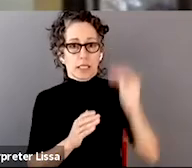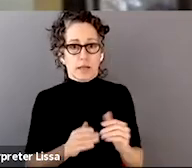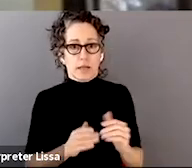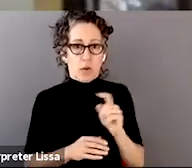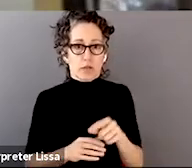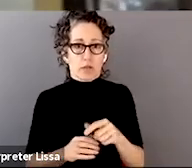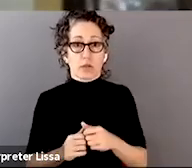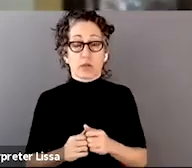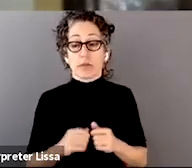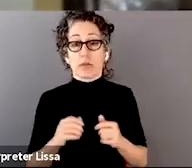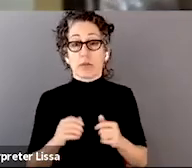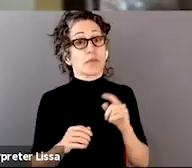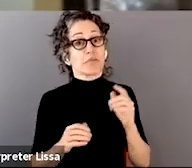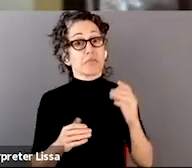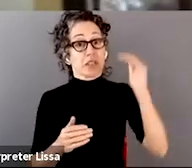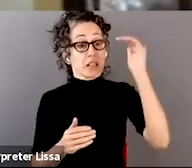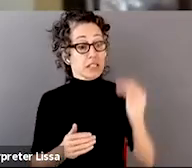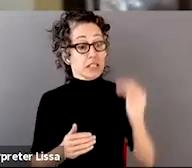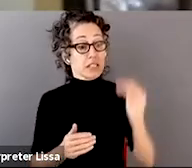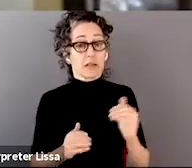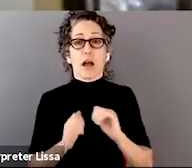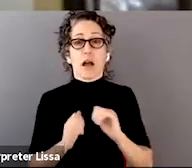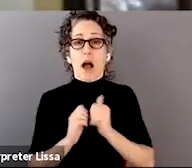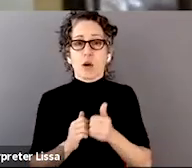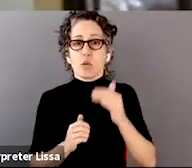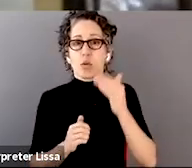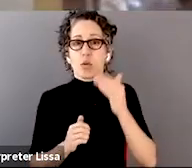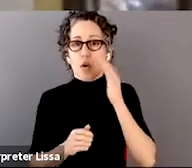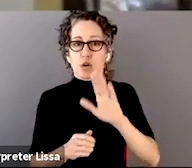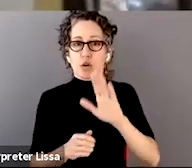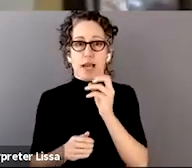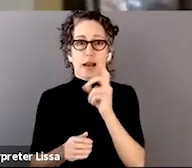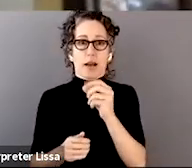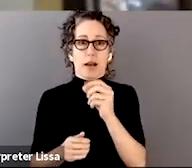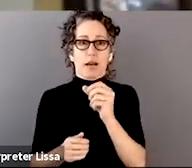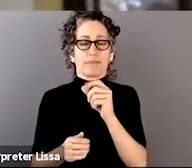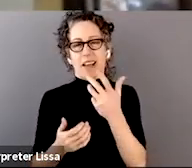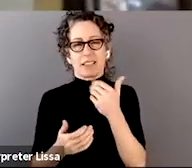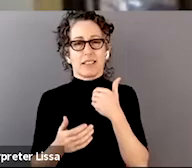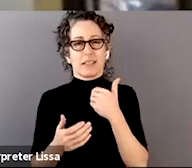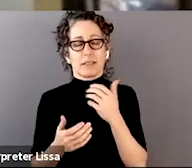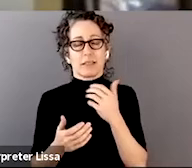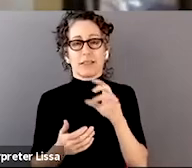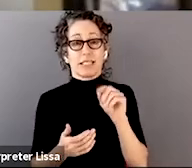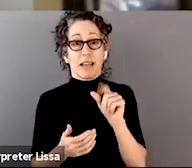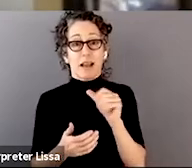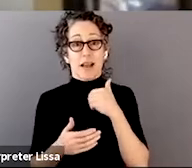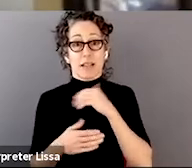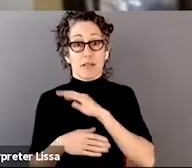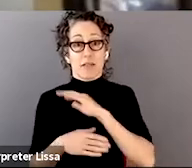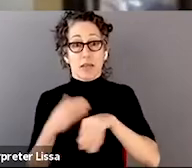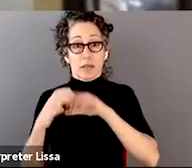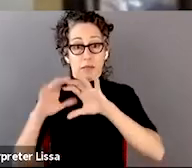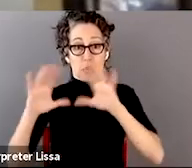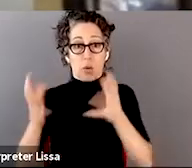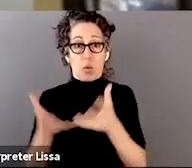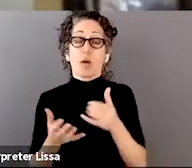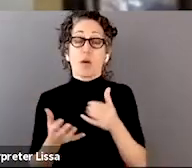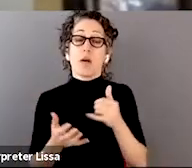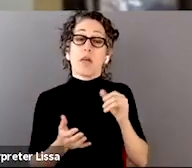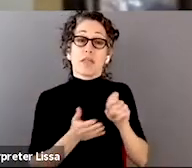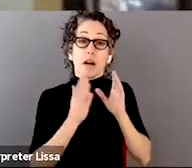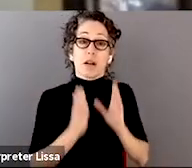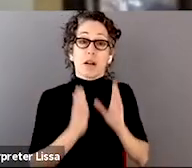data is telling you what you think it is? But as we know, like with Dr. Gebru, she was just pushed out of Google ethical